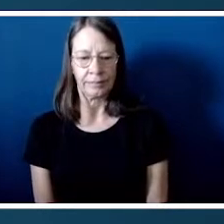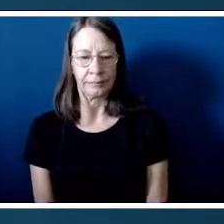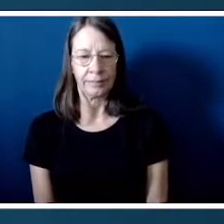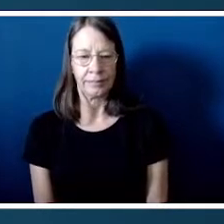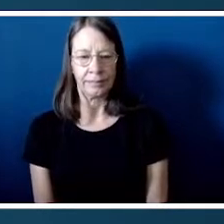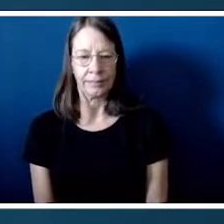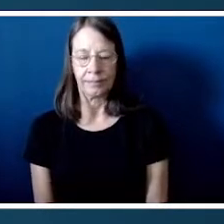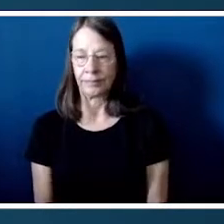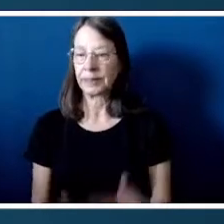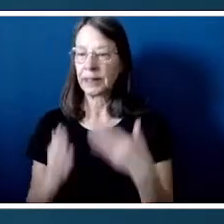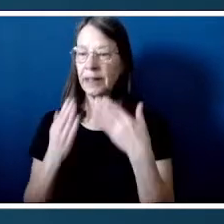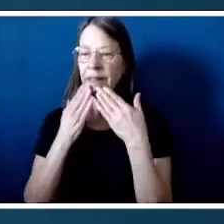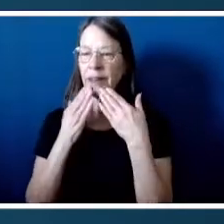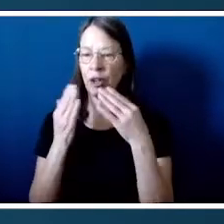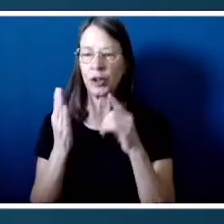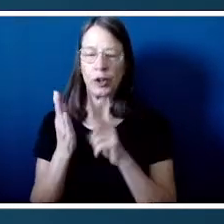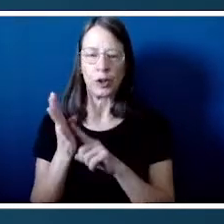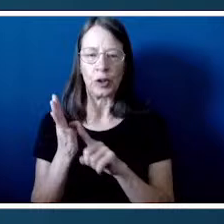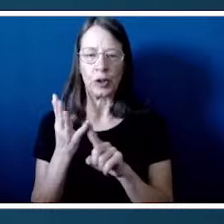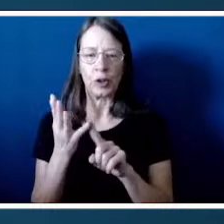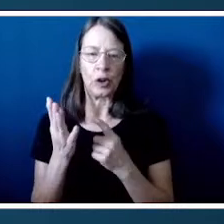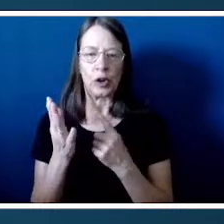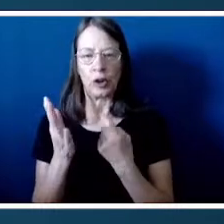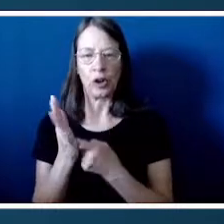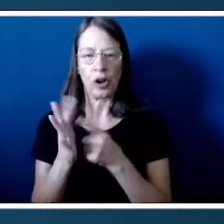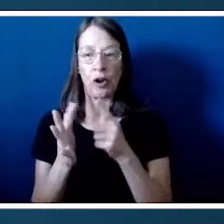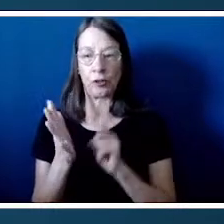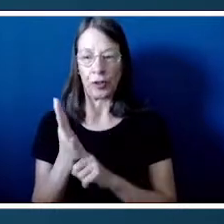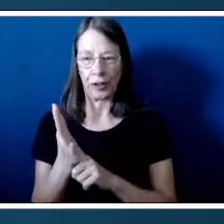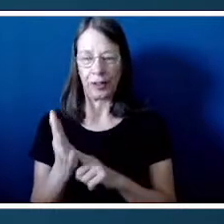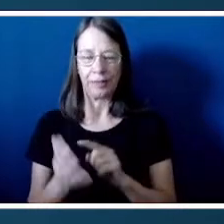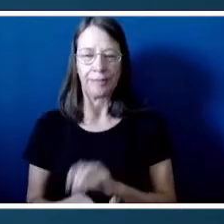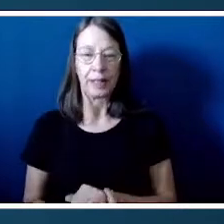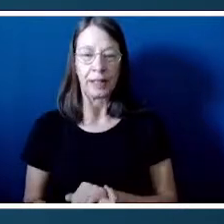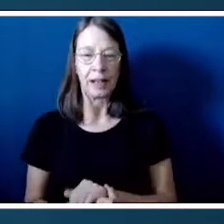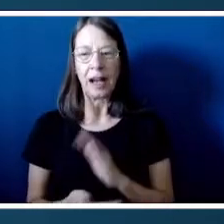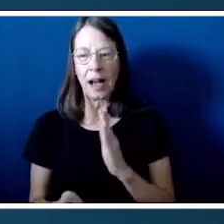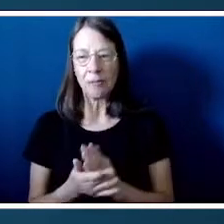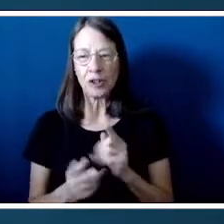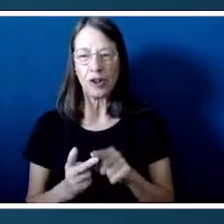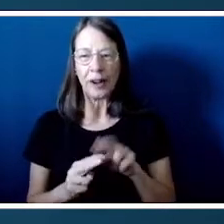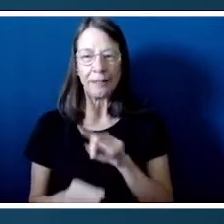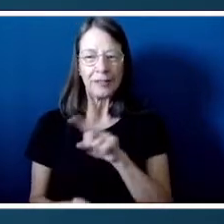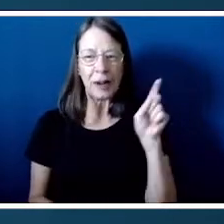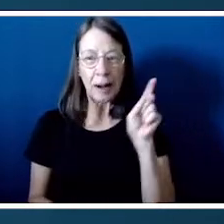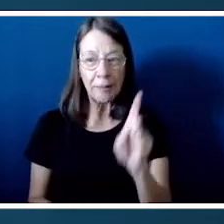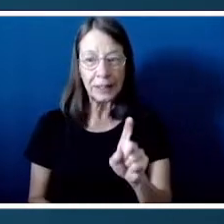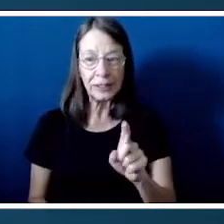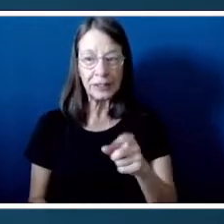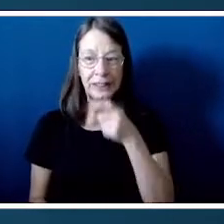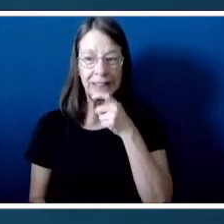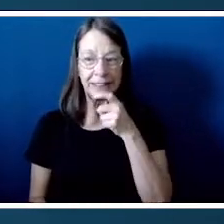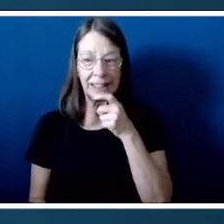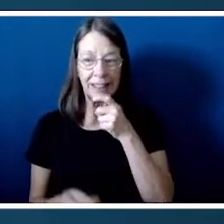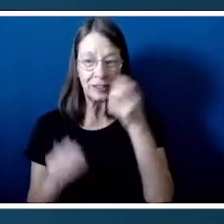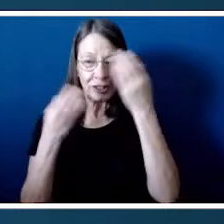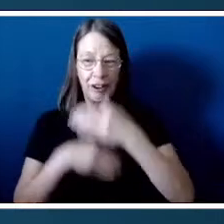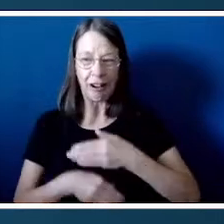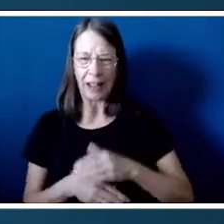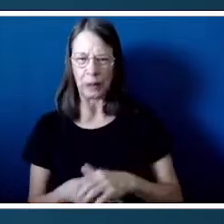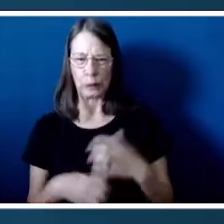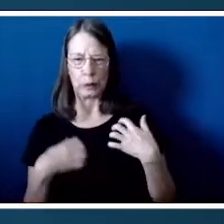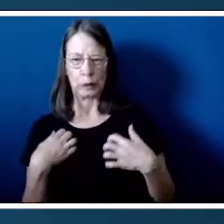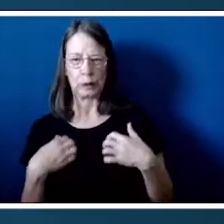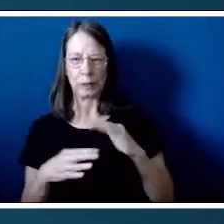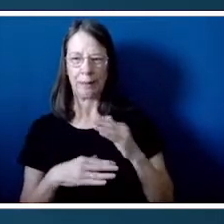Thank you, Laurel. And I'm sure everyone who's attending the dinner tonight is really looking forward to your keynote. I know I